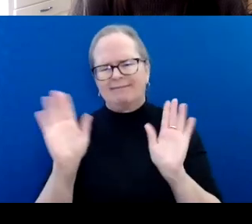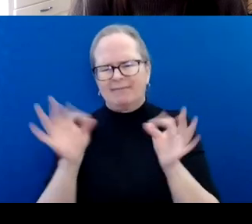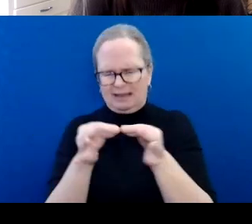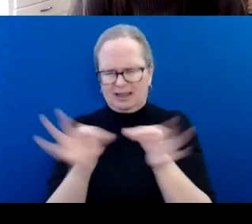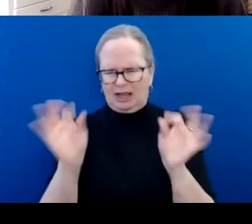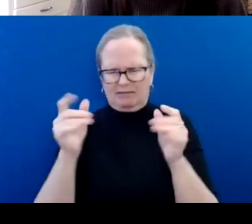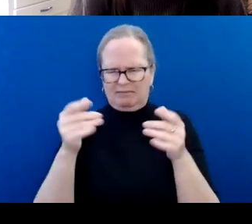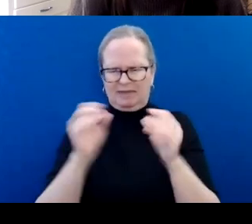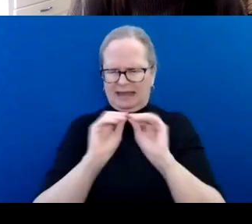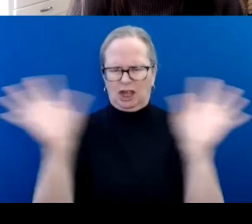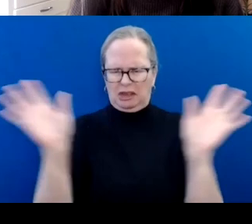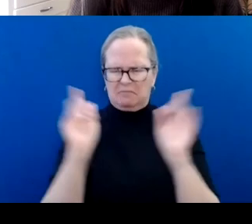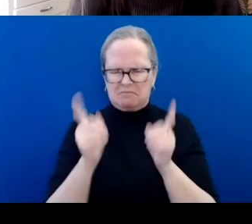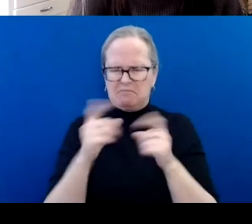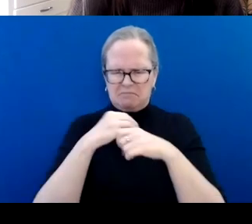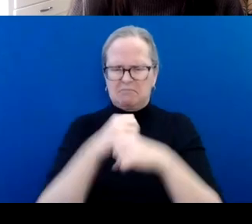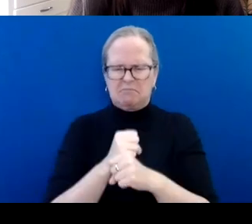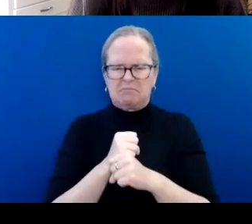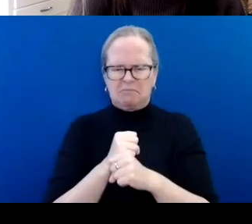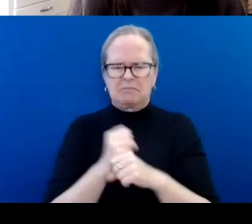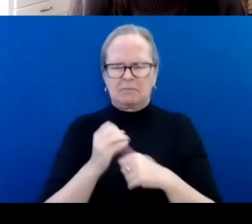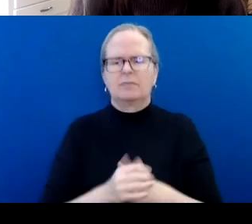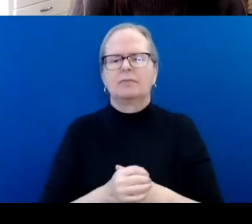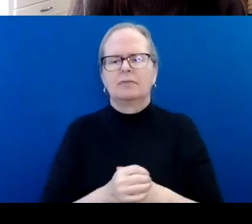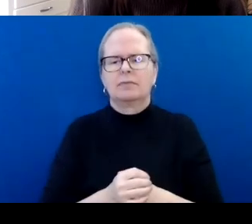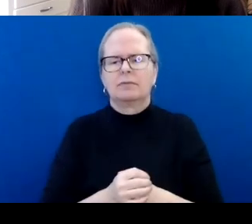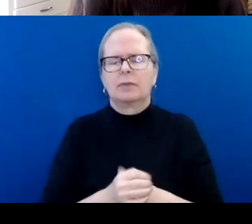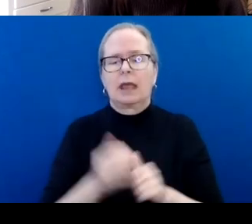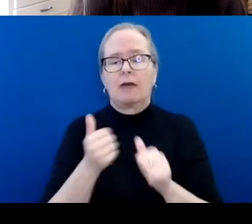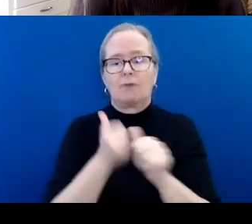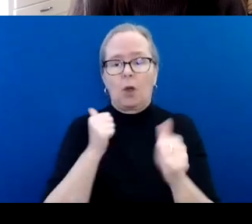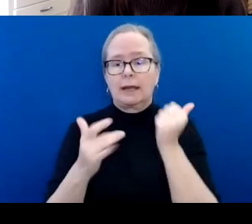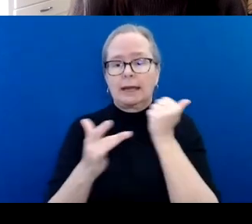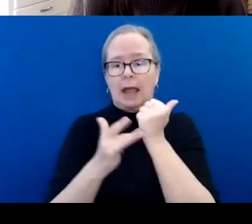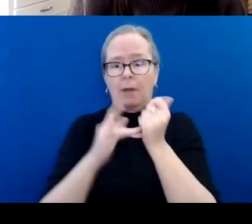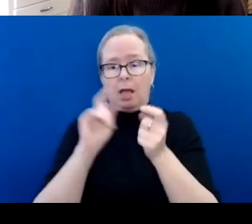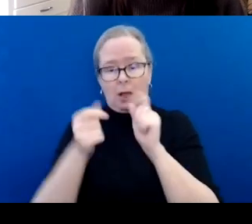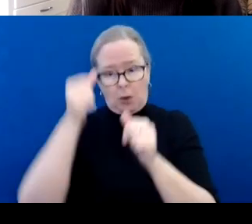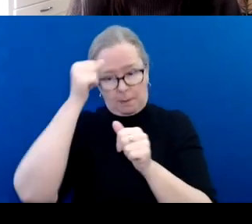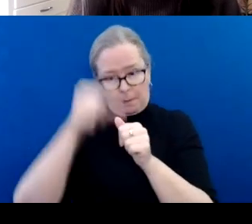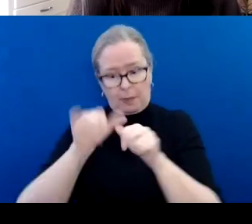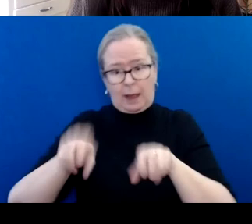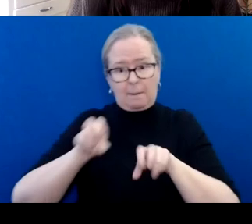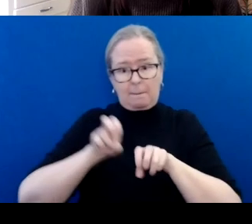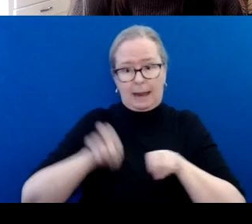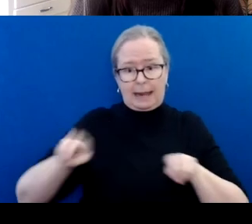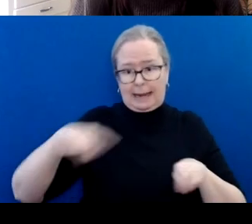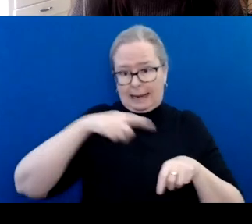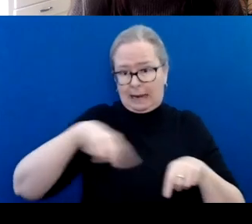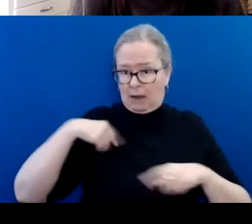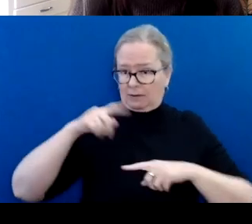Avoid jargon or technical language, remembering that the assessment committee will be made up of people from many different